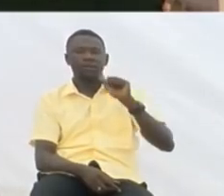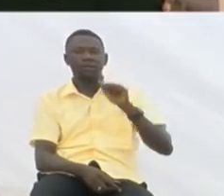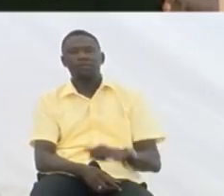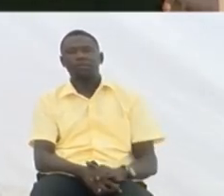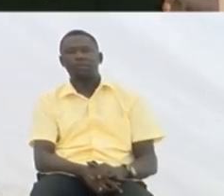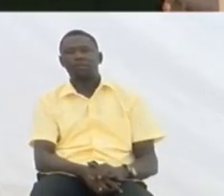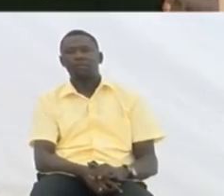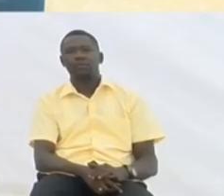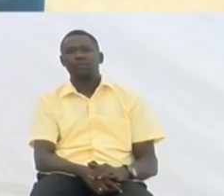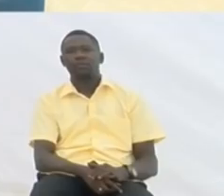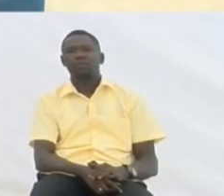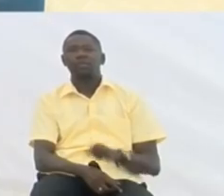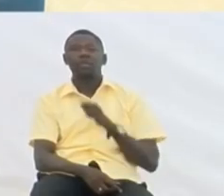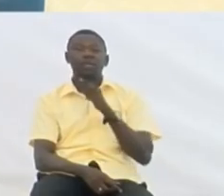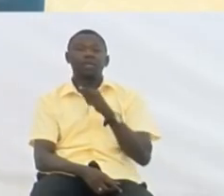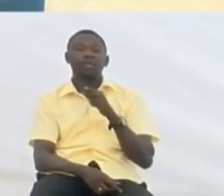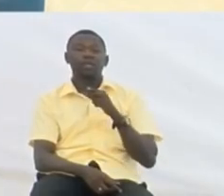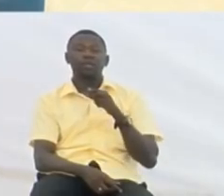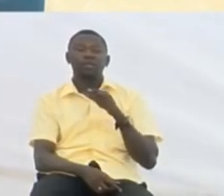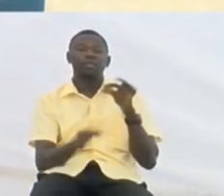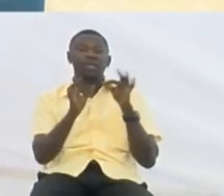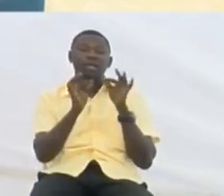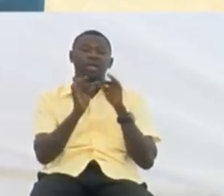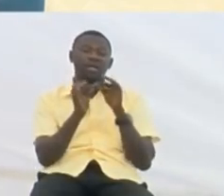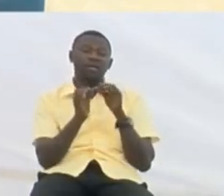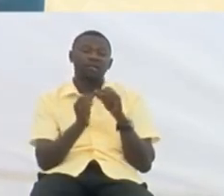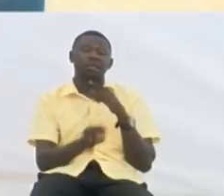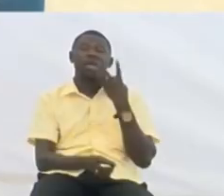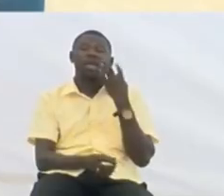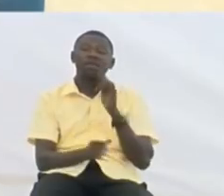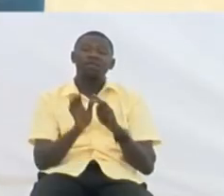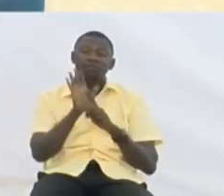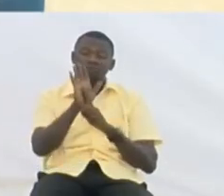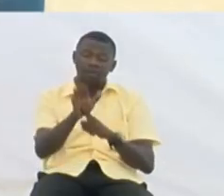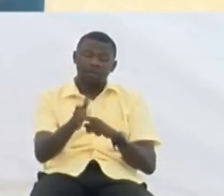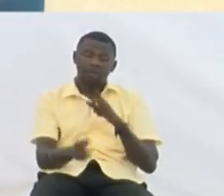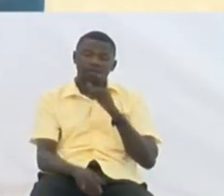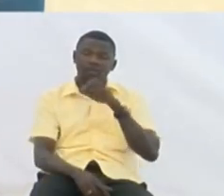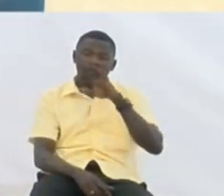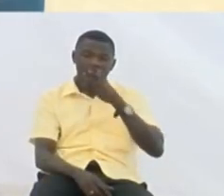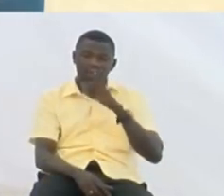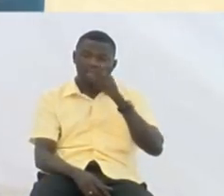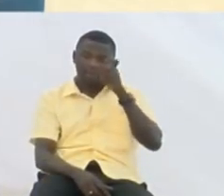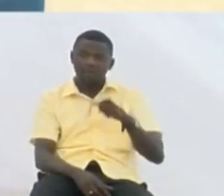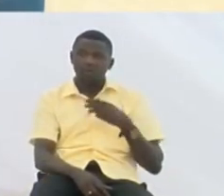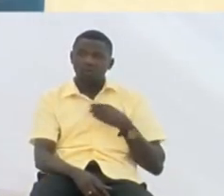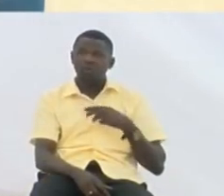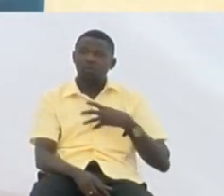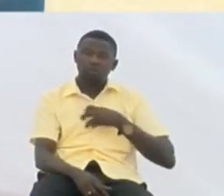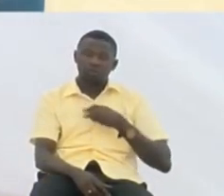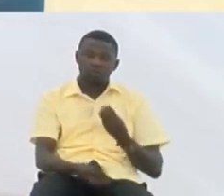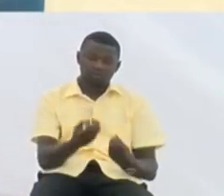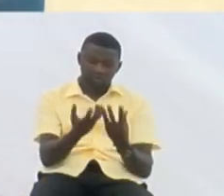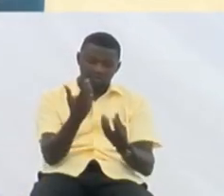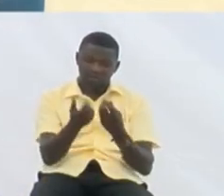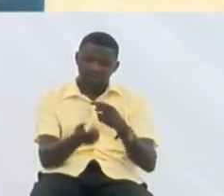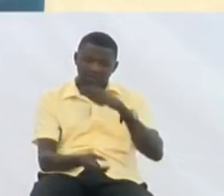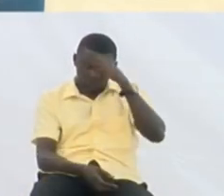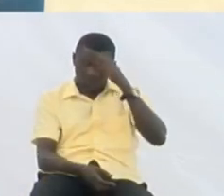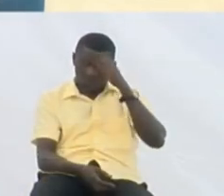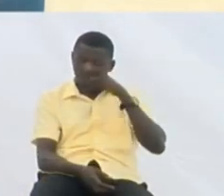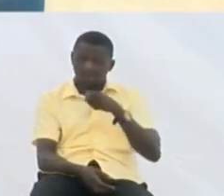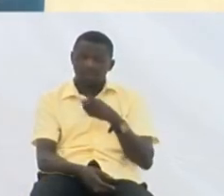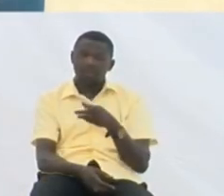Oh, one Nareka. That Nareka. Ni momo bado kula hani bi. If anyone is farming that Nareka up to